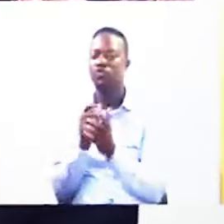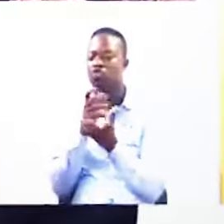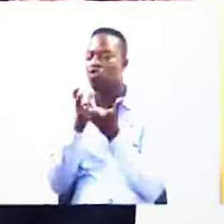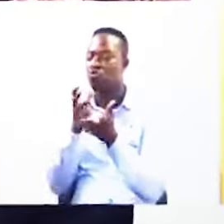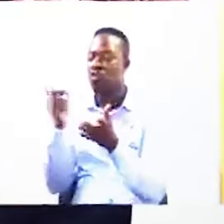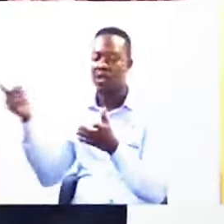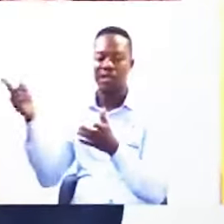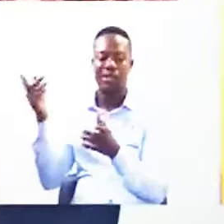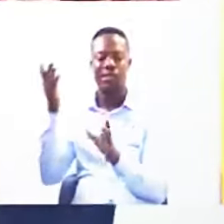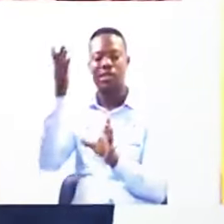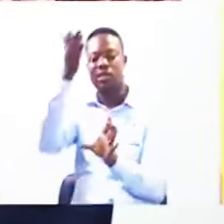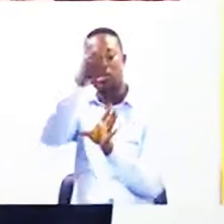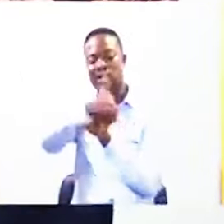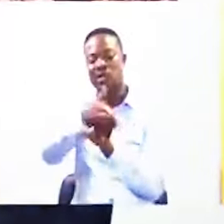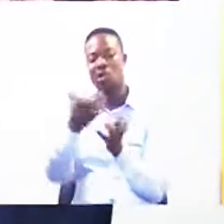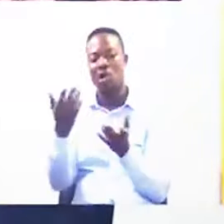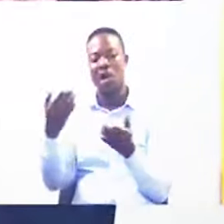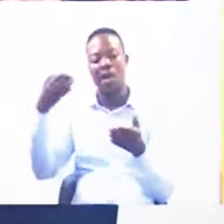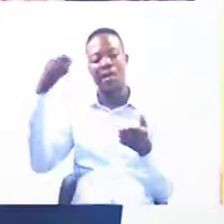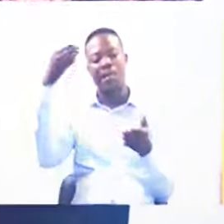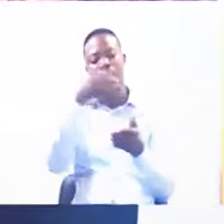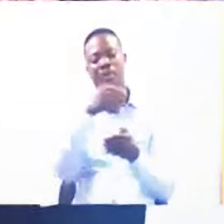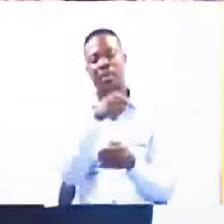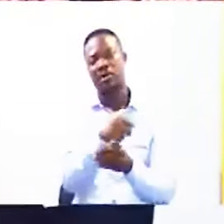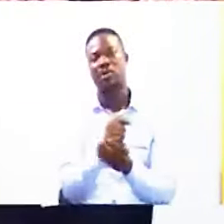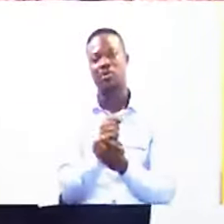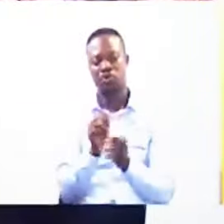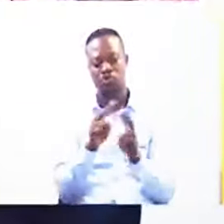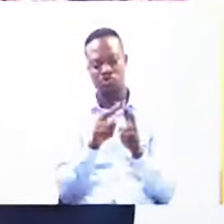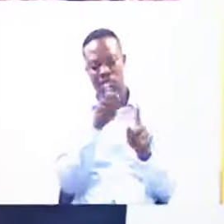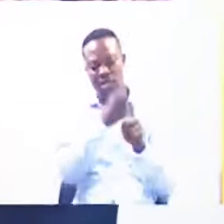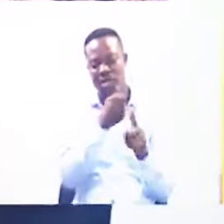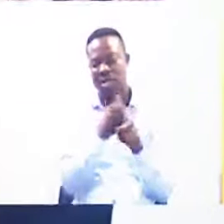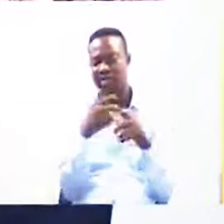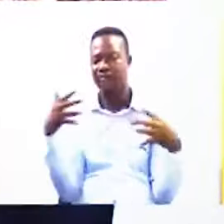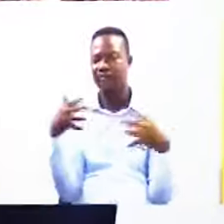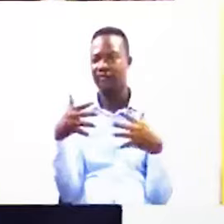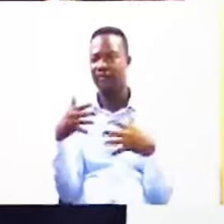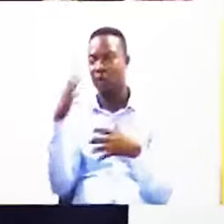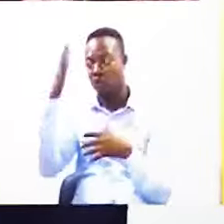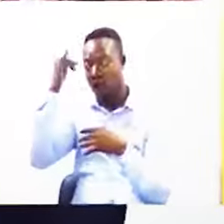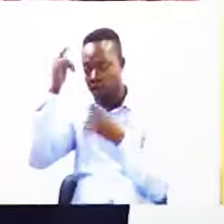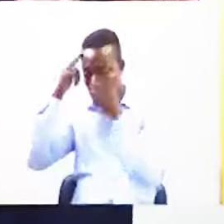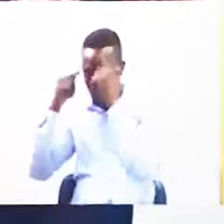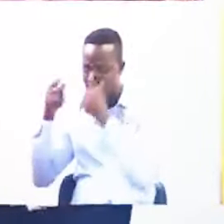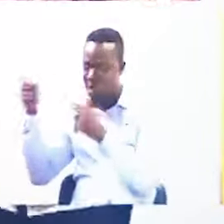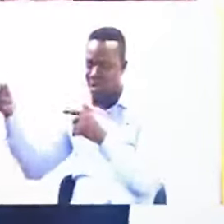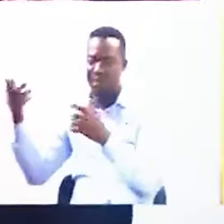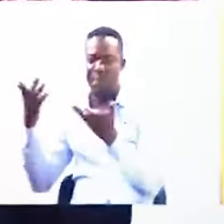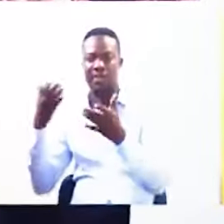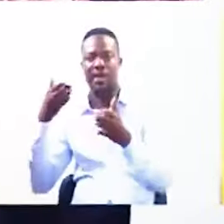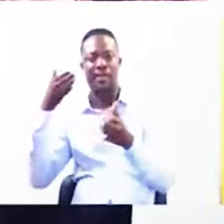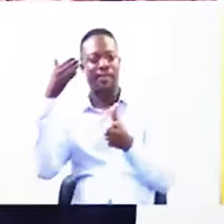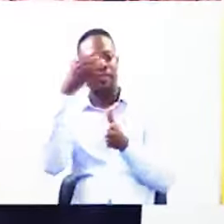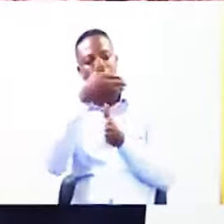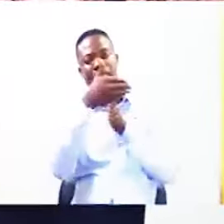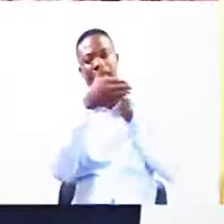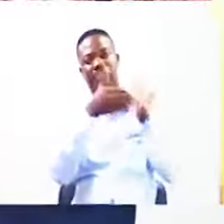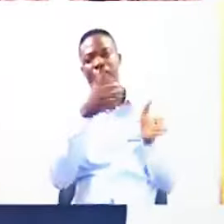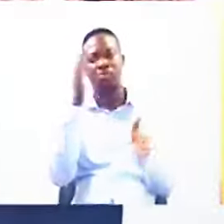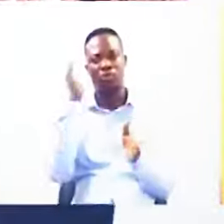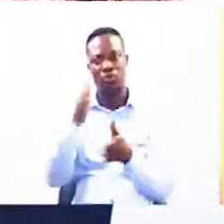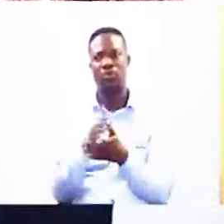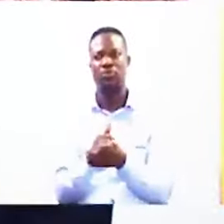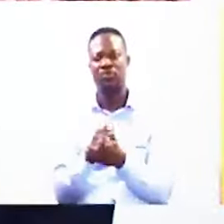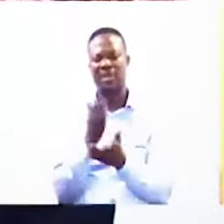ebeka ne ho asemoni bi esanse one amama emfo. So he was afraid of criticism. Entina mpese wo beka nanim, maybe not for